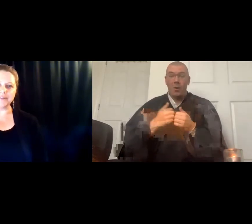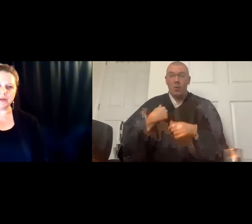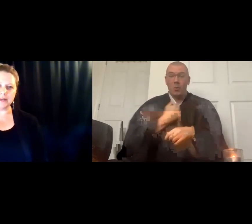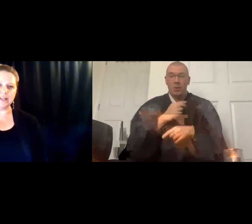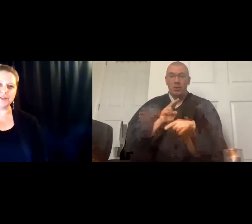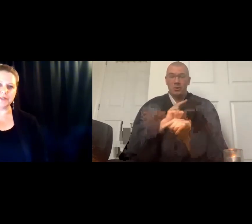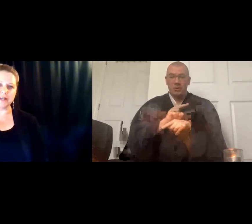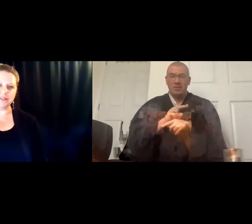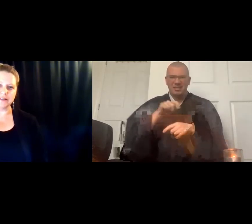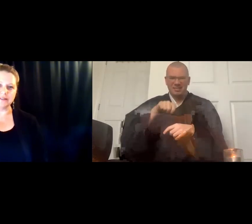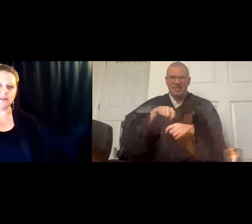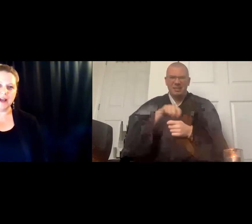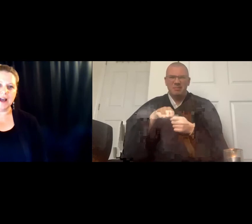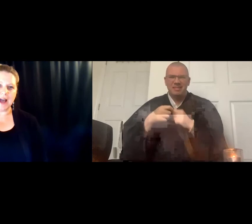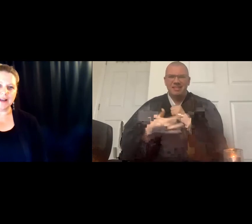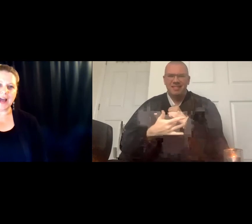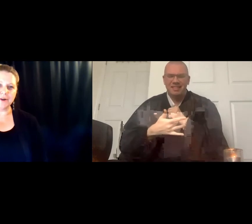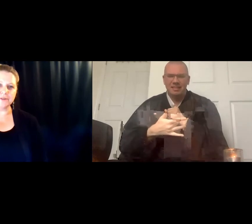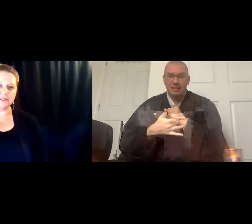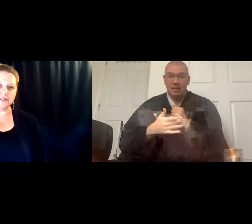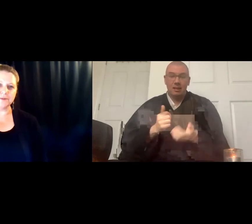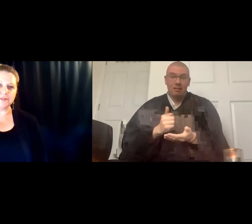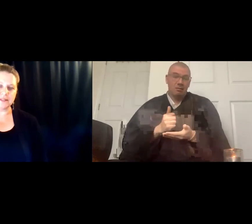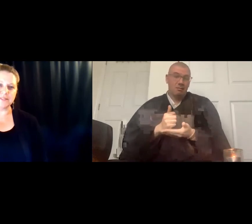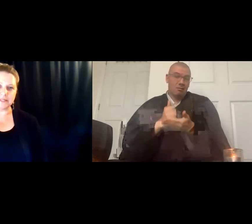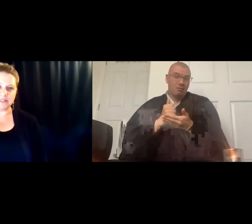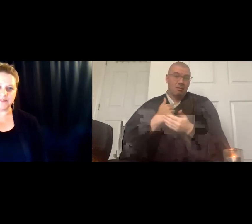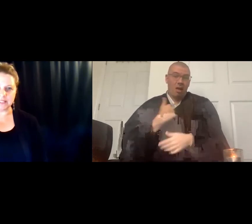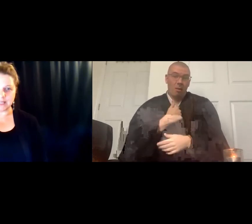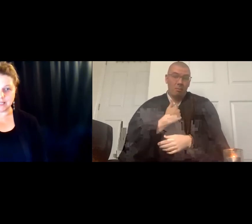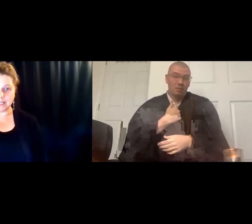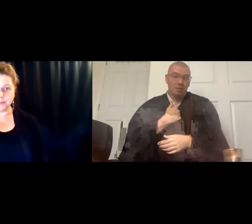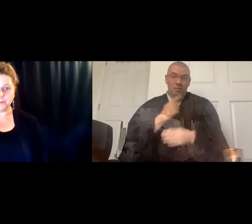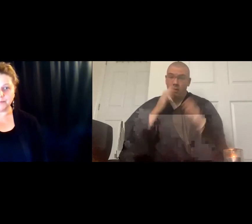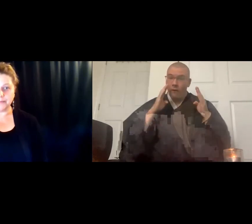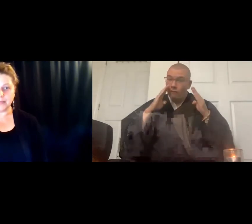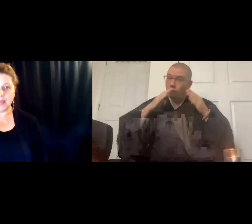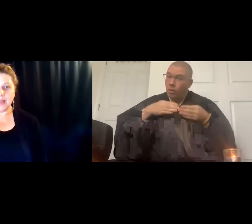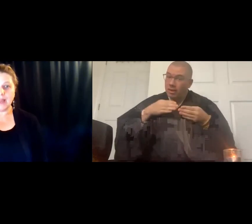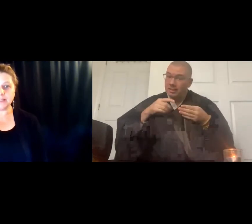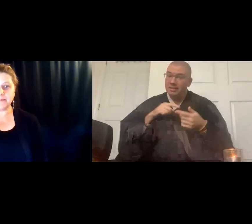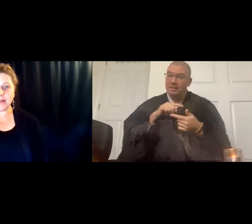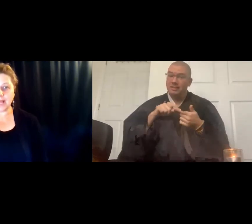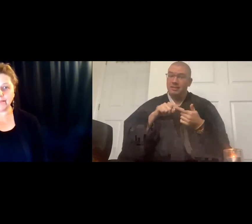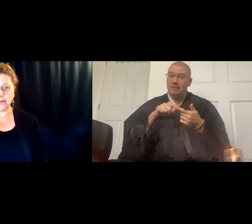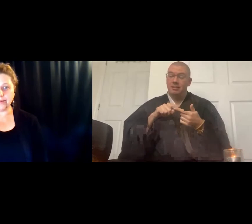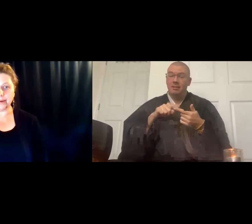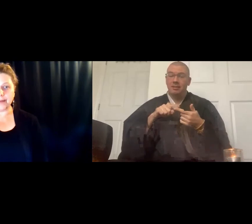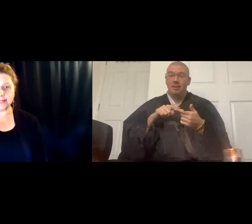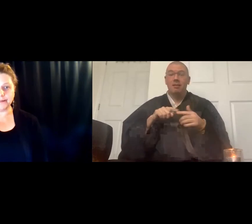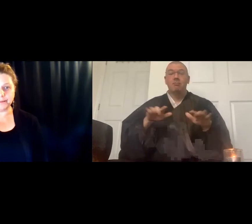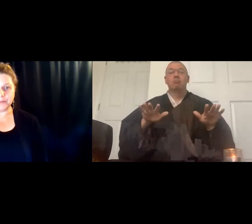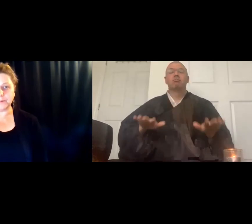give everyone an introduction on how to use this specific technique. It's been helpful